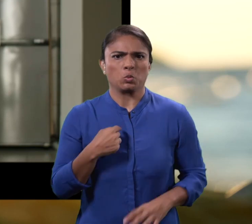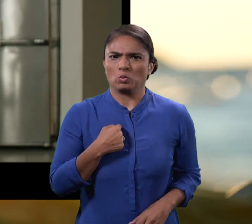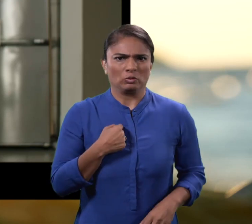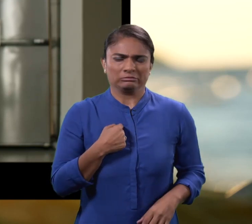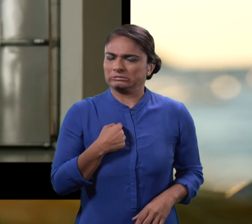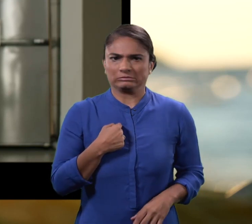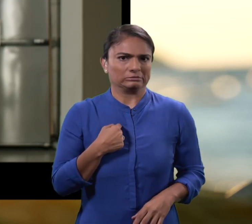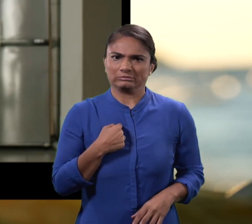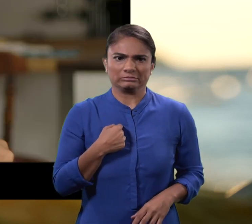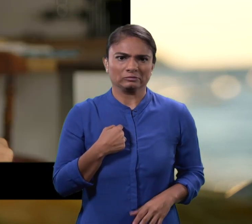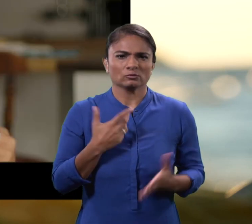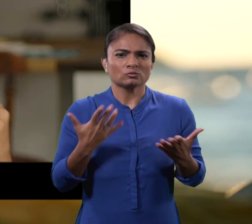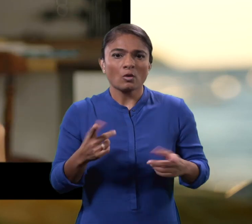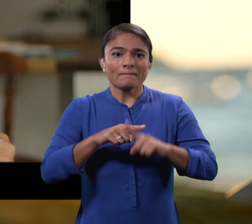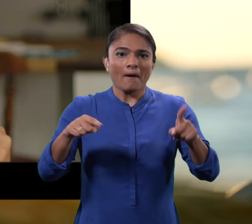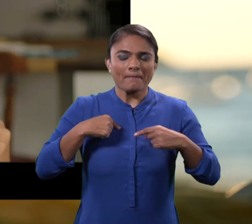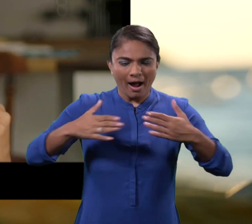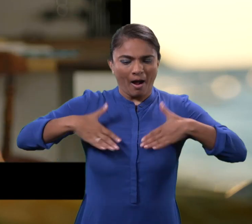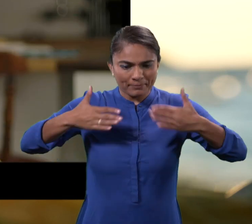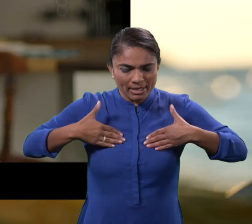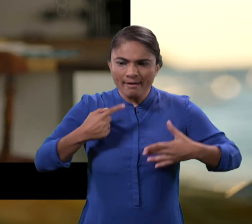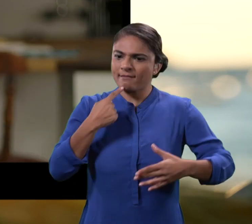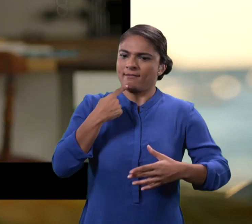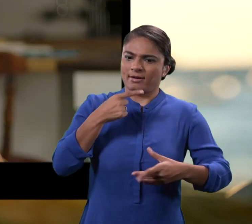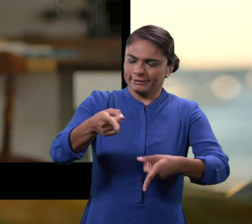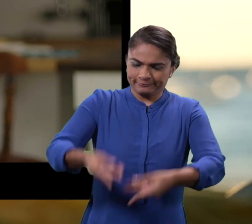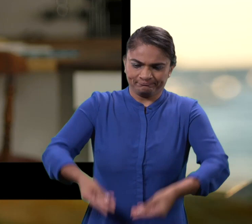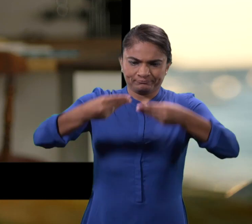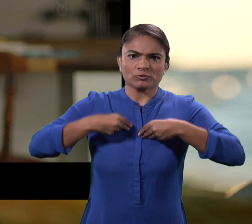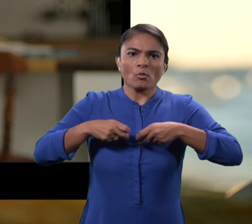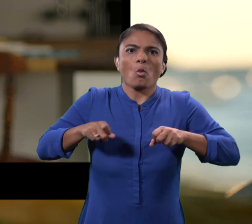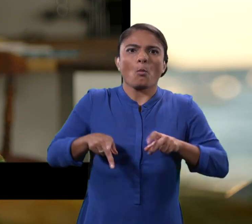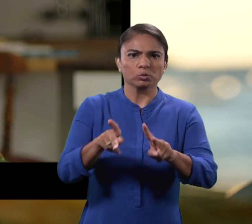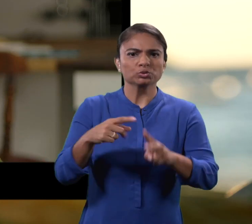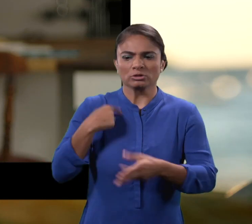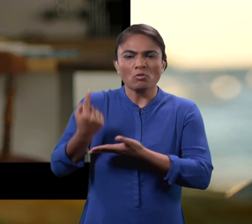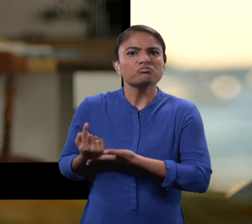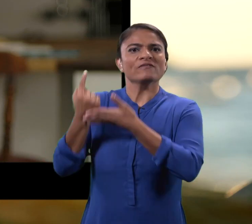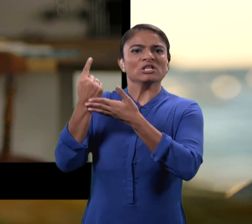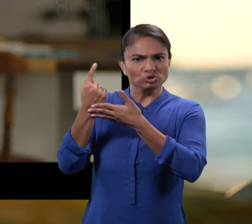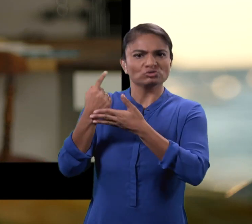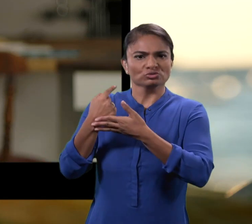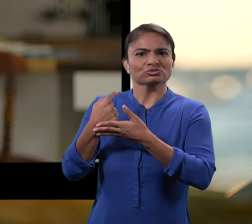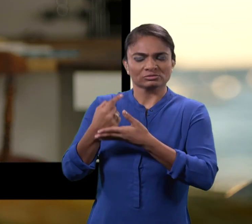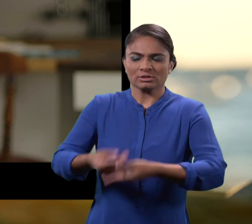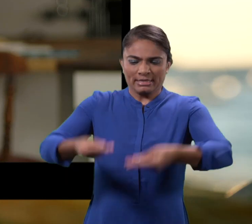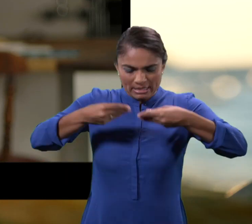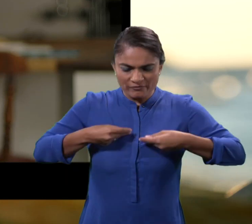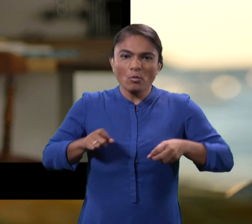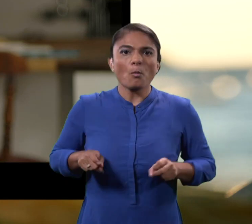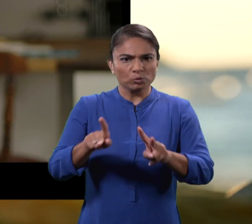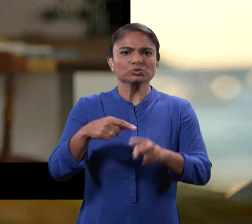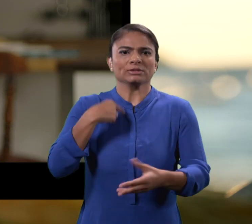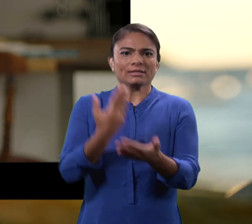comfortable space to be in, but that I'm so glad that I was given this opportunity. I feel privileged that I was given